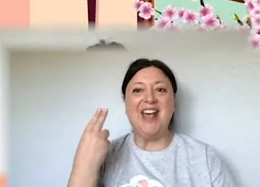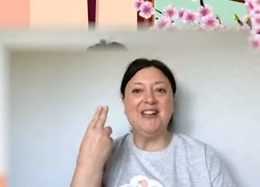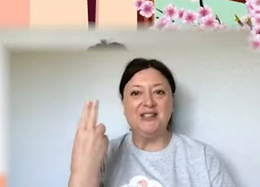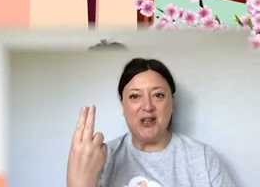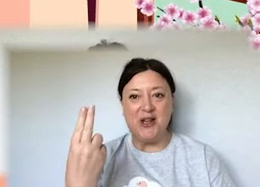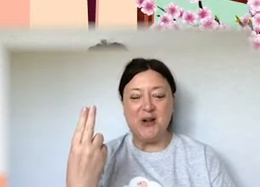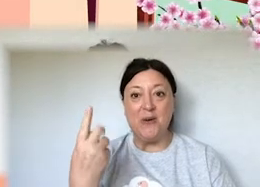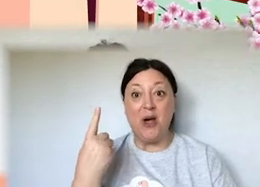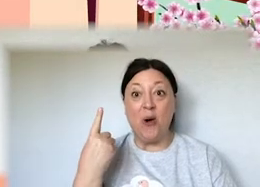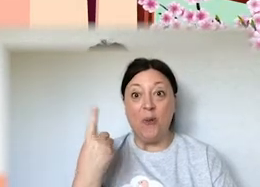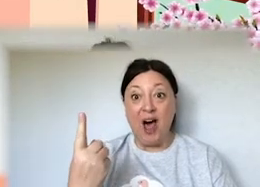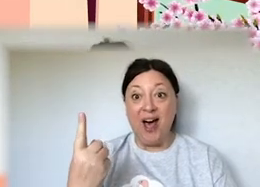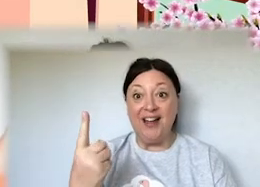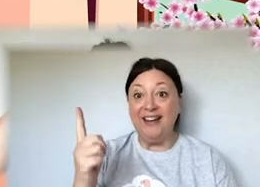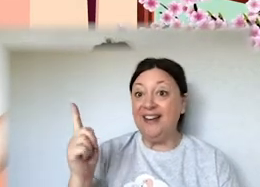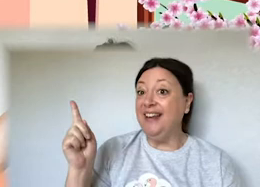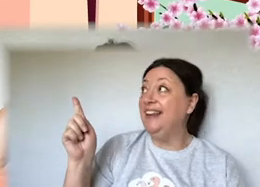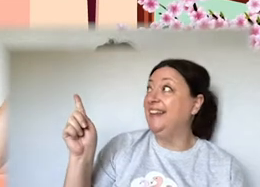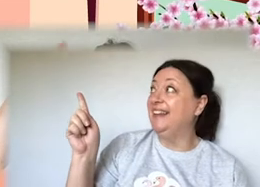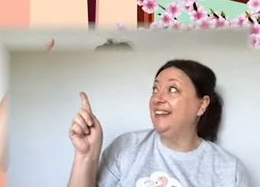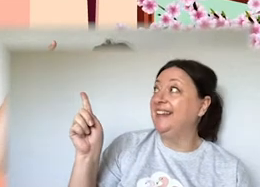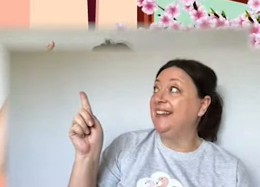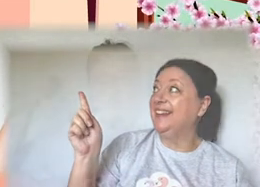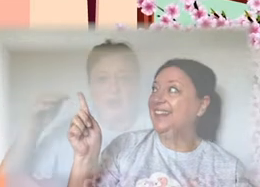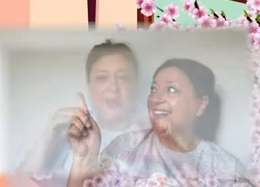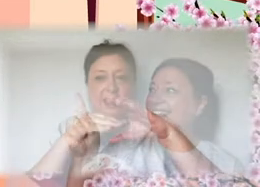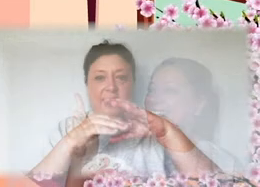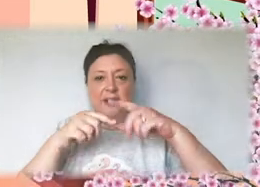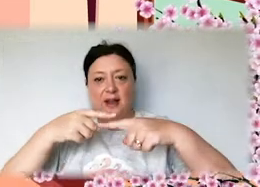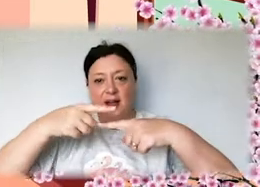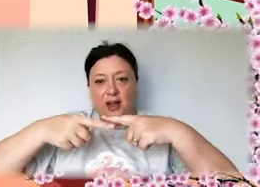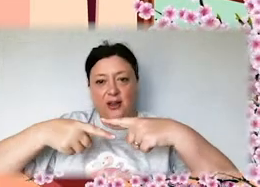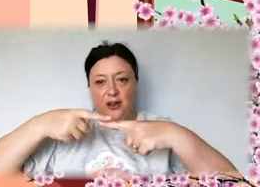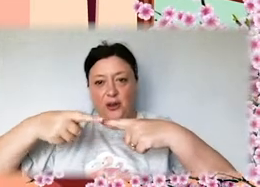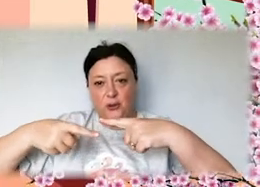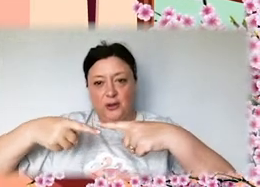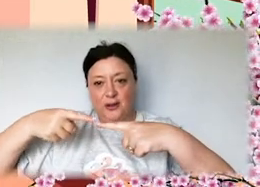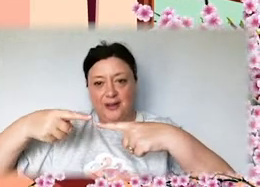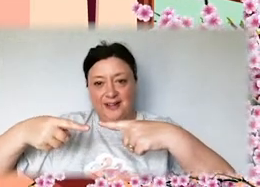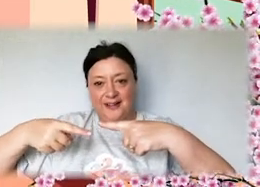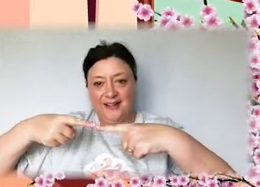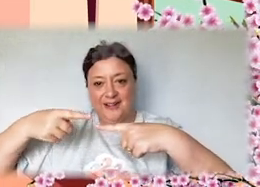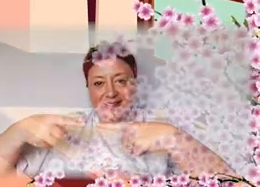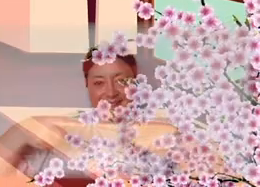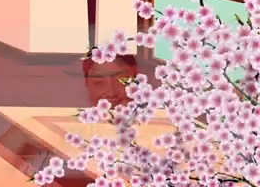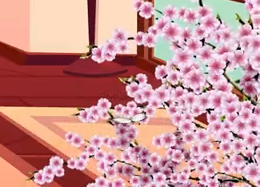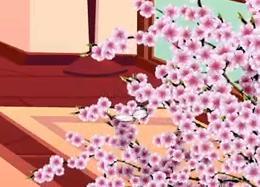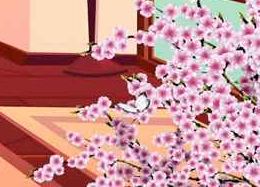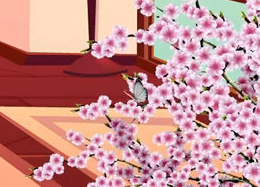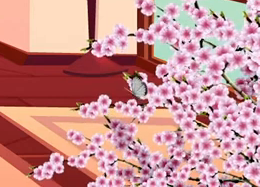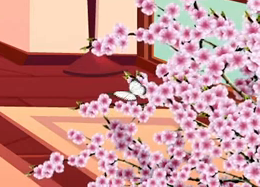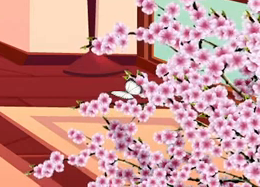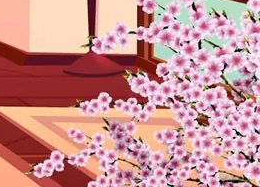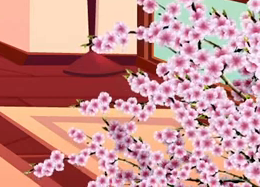body, make ourselves small and bring everything together, imagining that you're in a cocoon. And then we're going